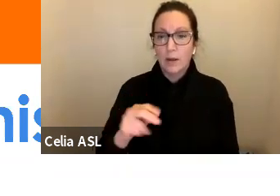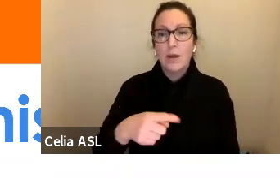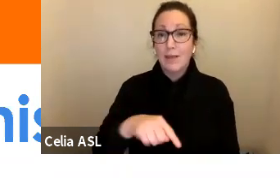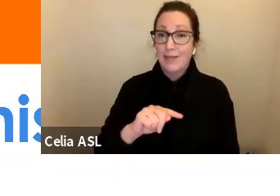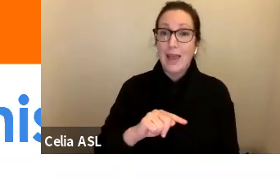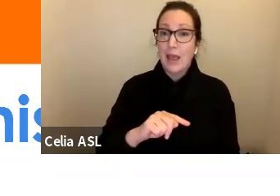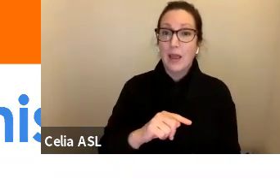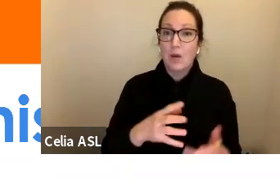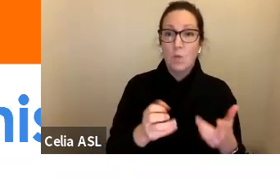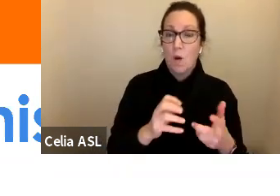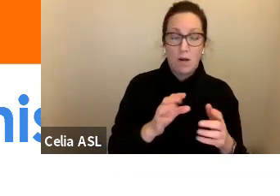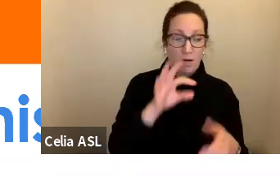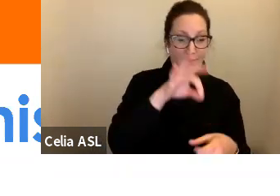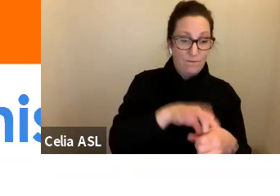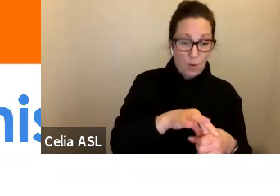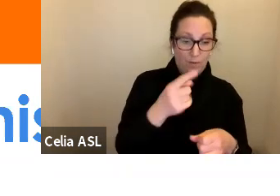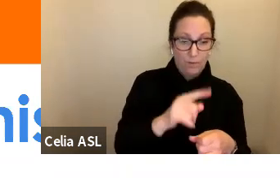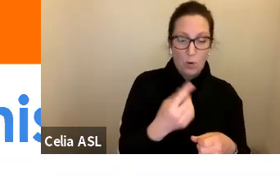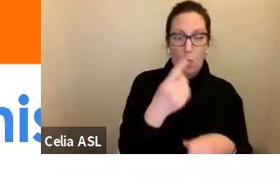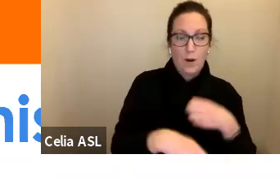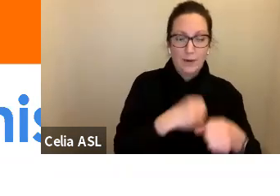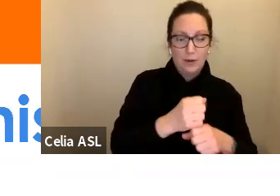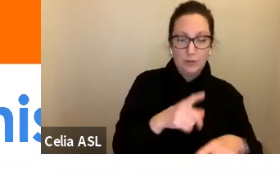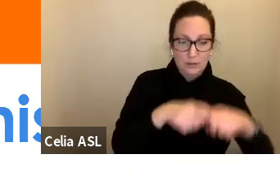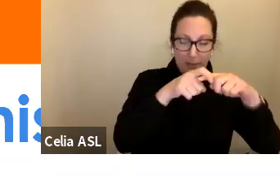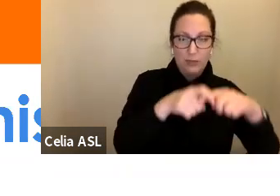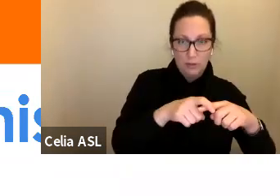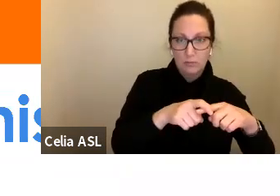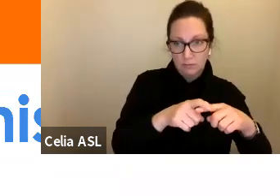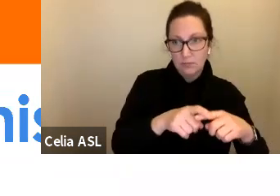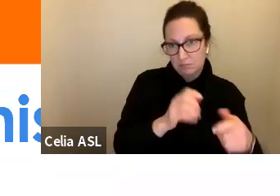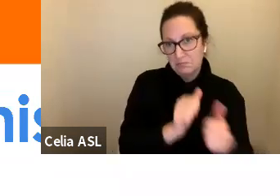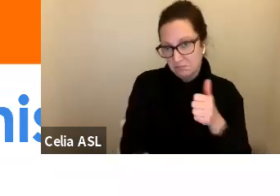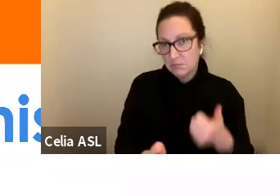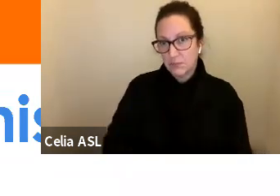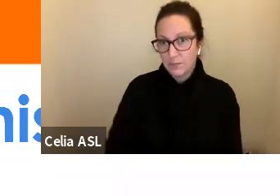one-year suspension. Right. Okay. Yeah. Yeah. Got it.